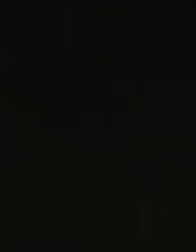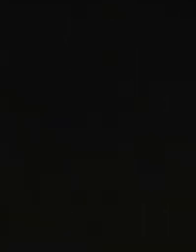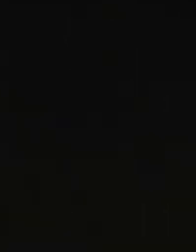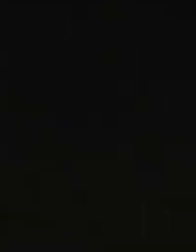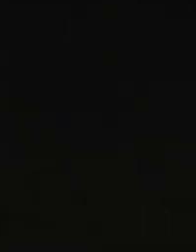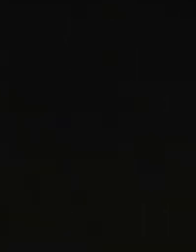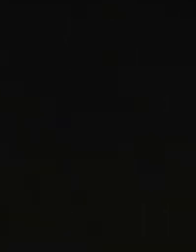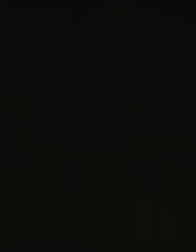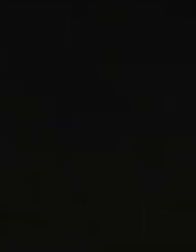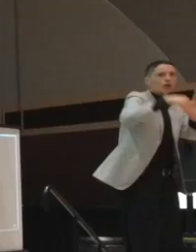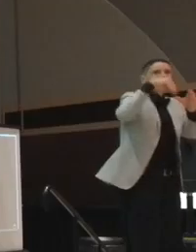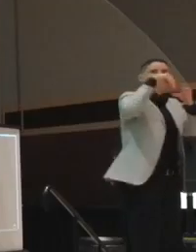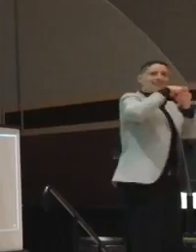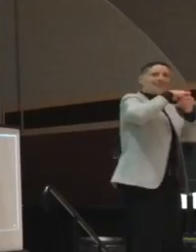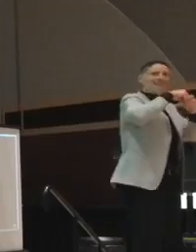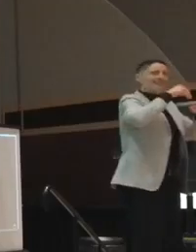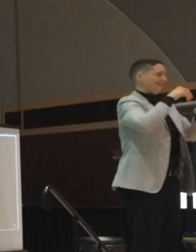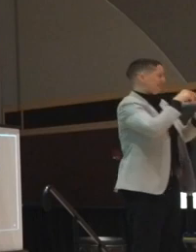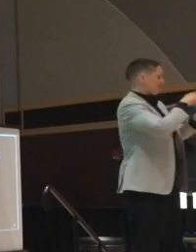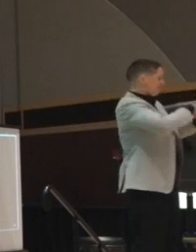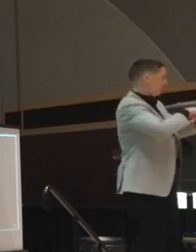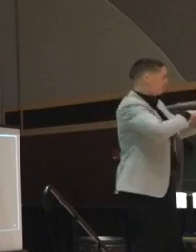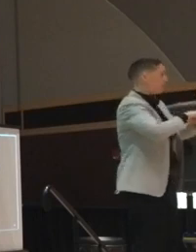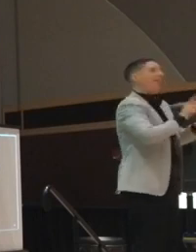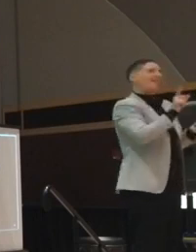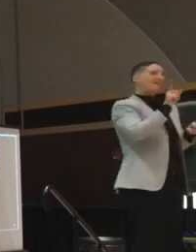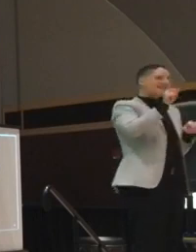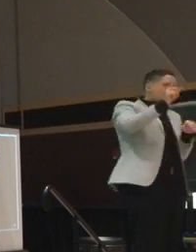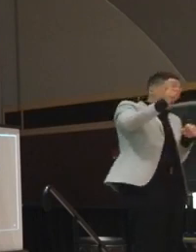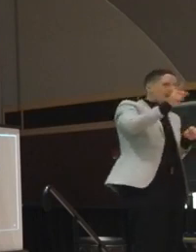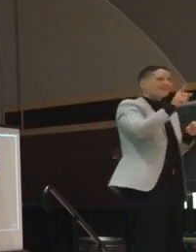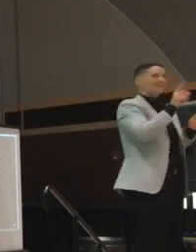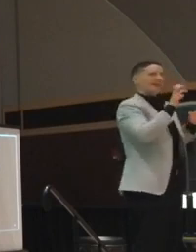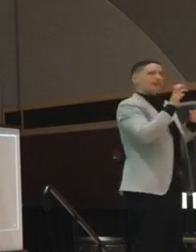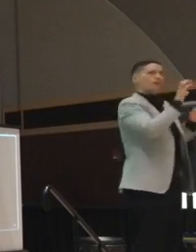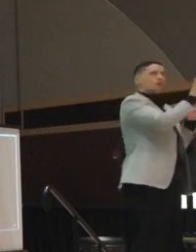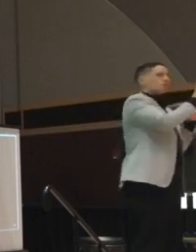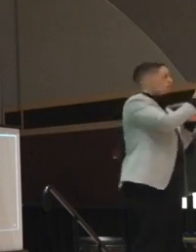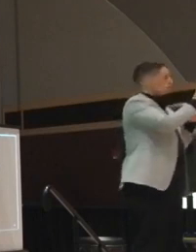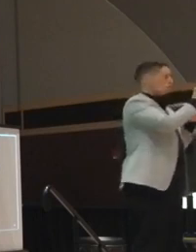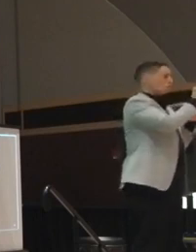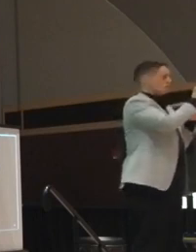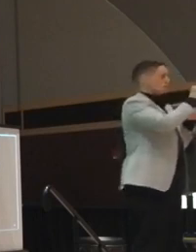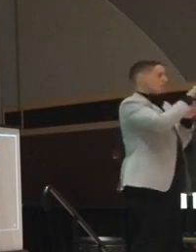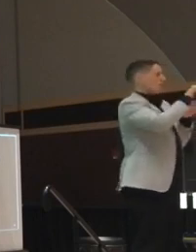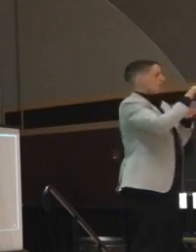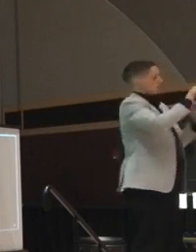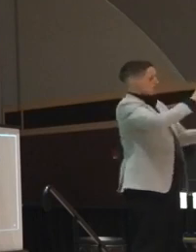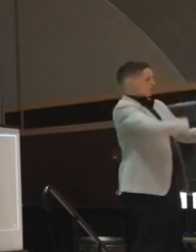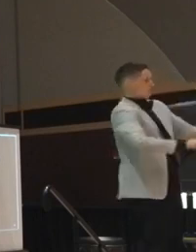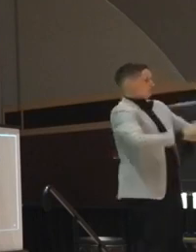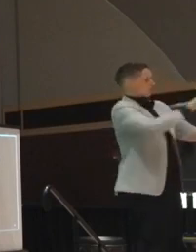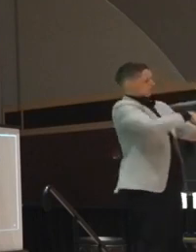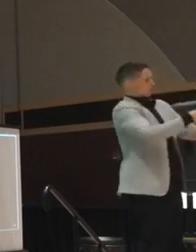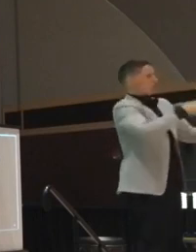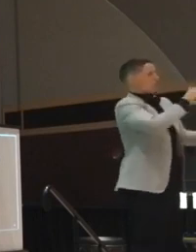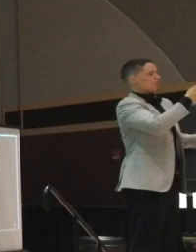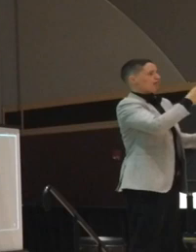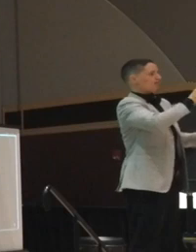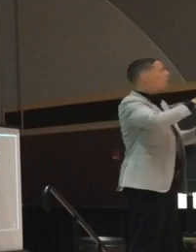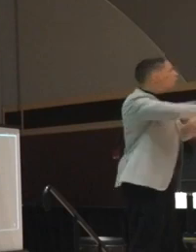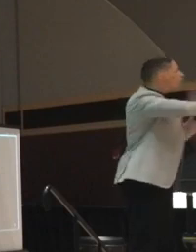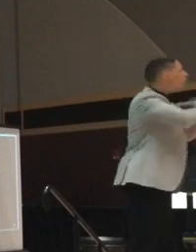about quasi-crystalline graphene? That's very cool stuff. It's all patterns.